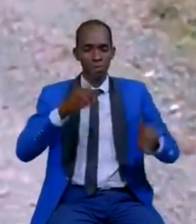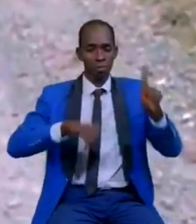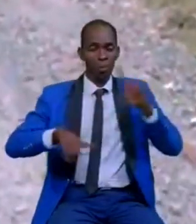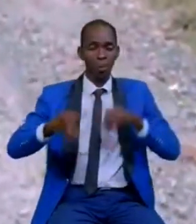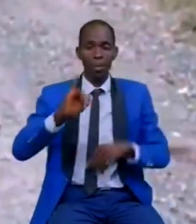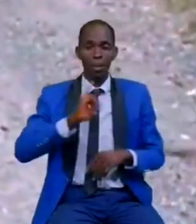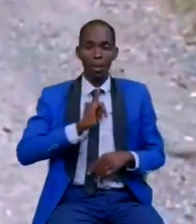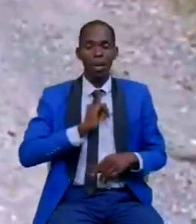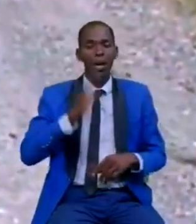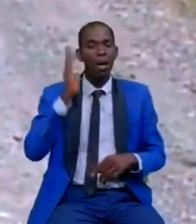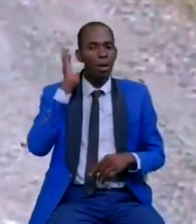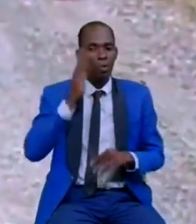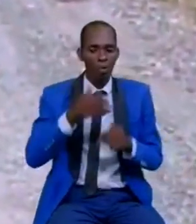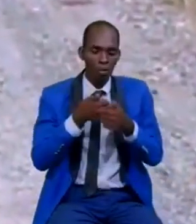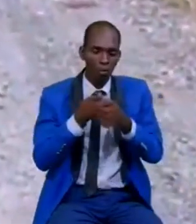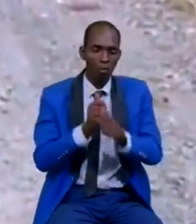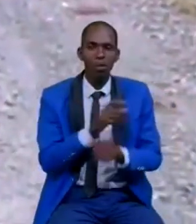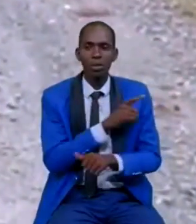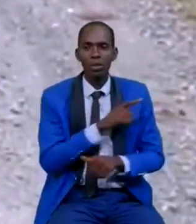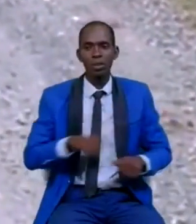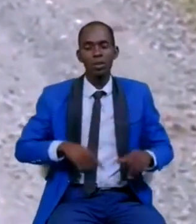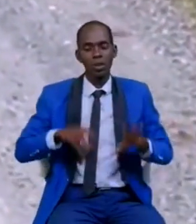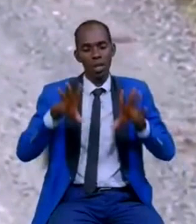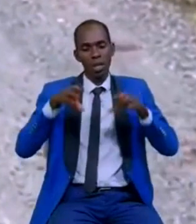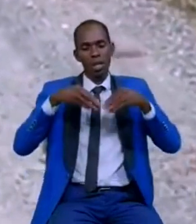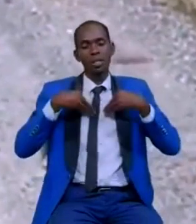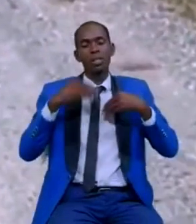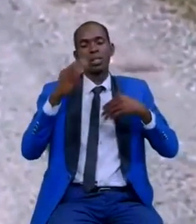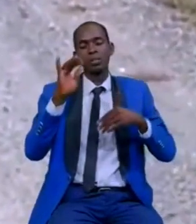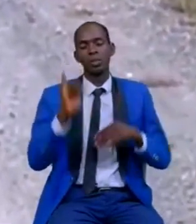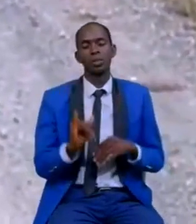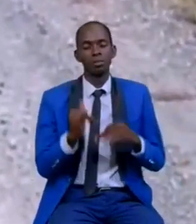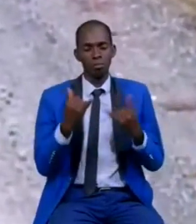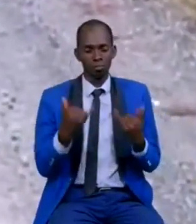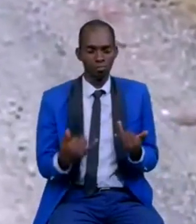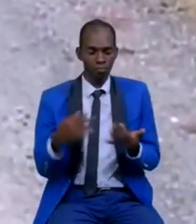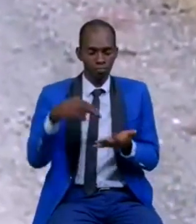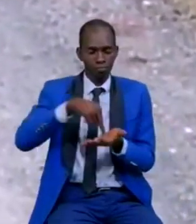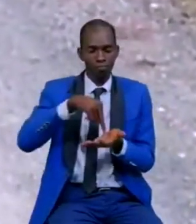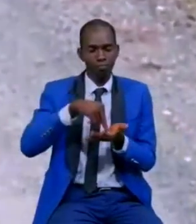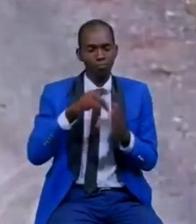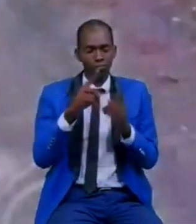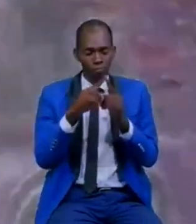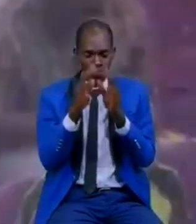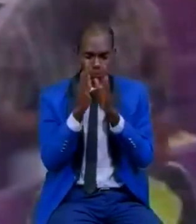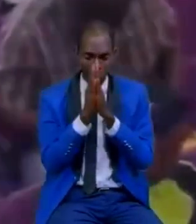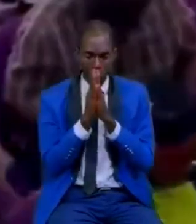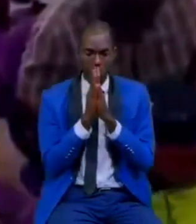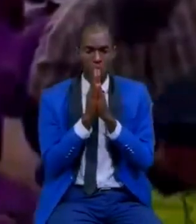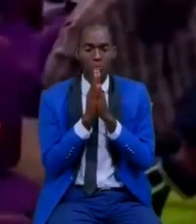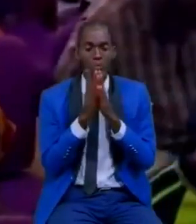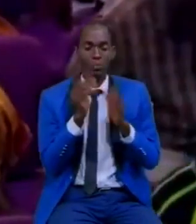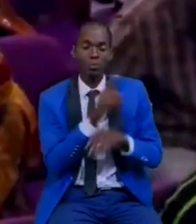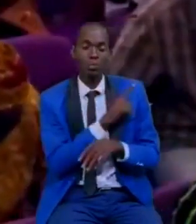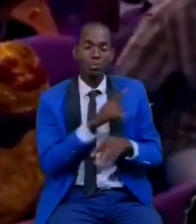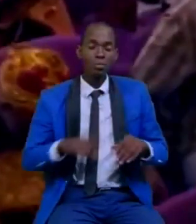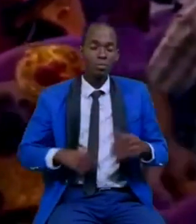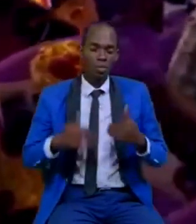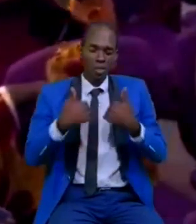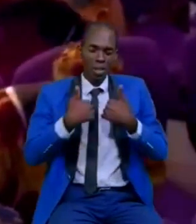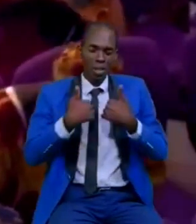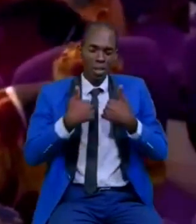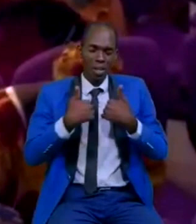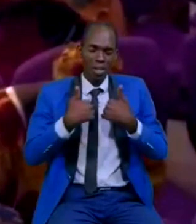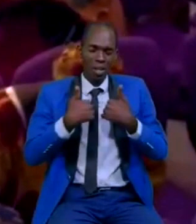Lord acceptably. Let's rise up now and talk to the Lord in prayer. The Lord has spoken to